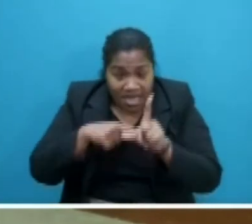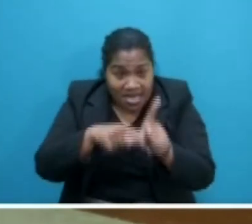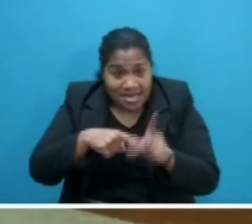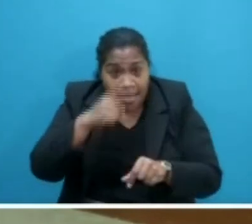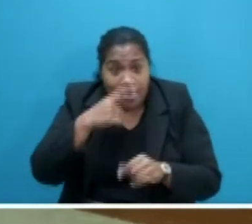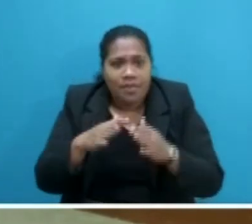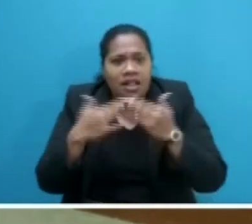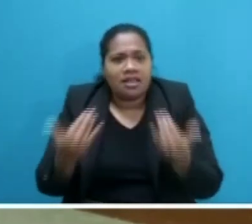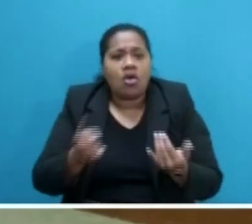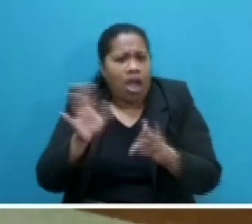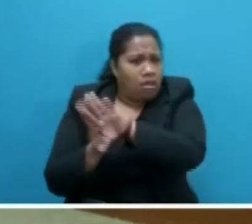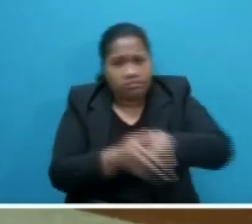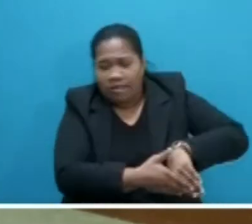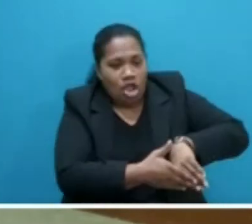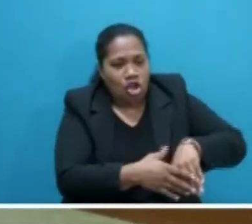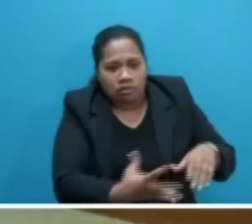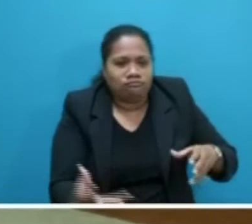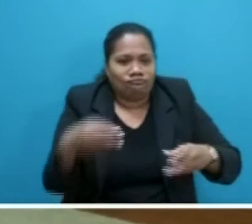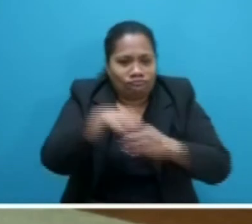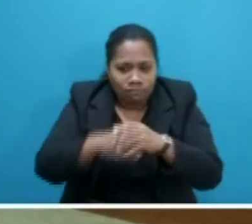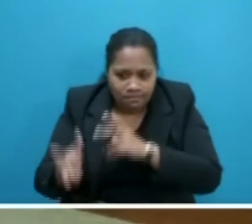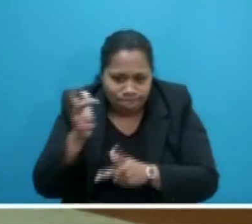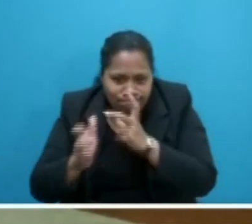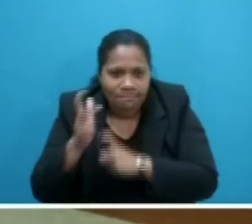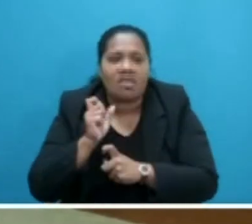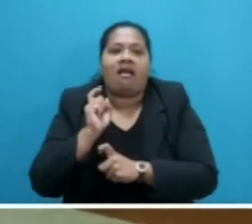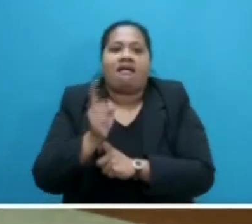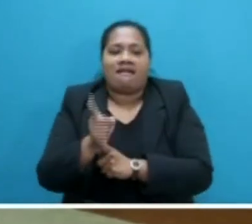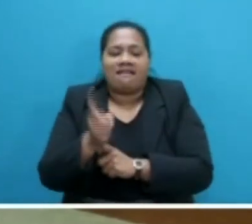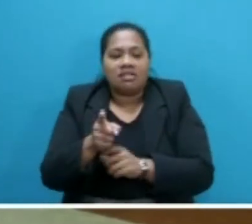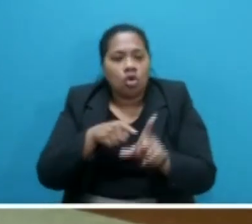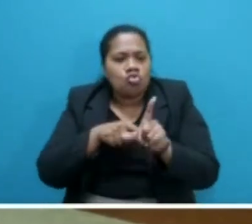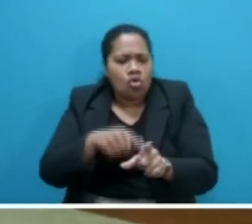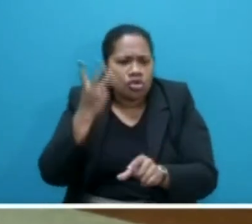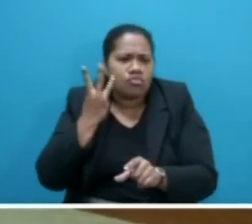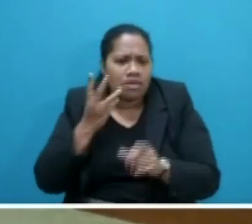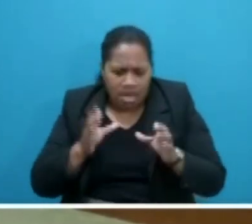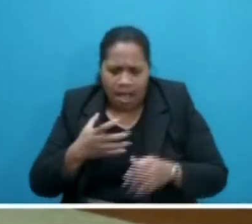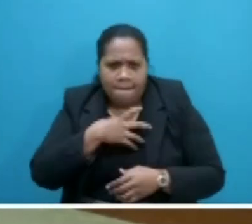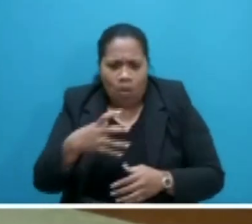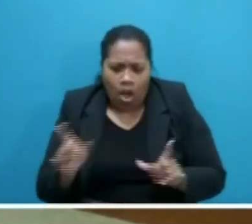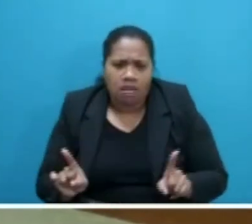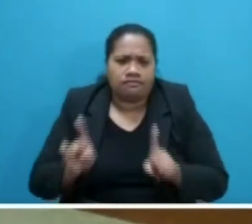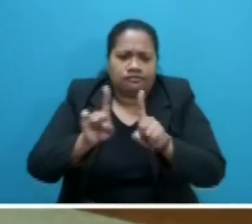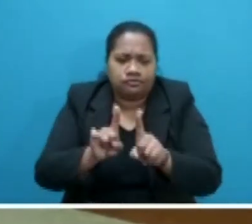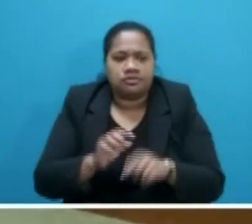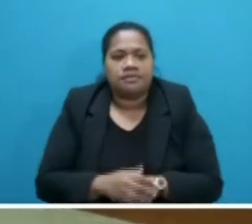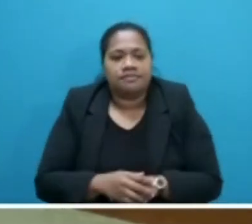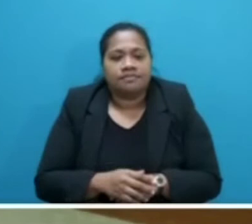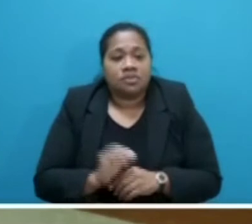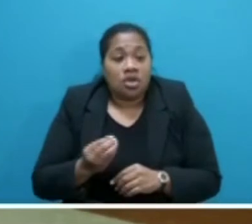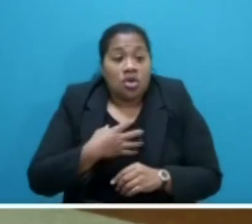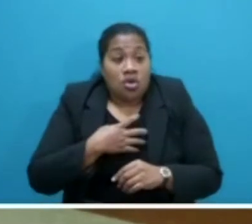from opportunities within their government. Our effort to bring women into the fold of our development, combined with the historic funding towards